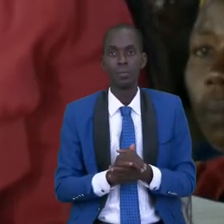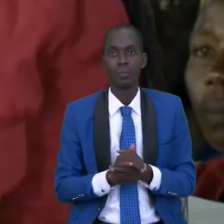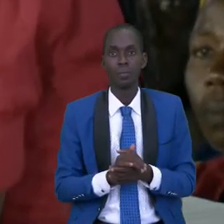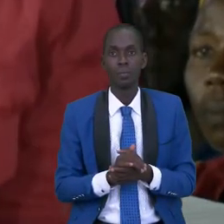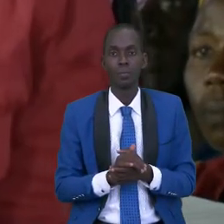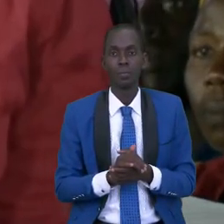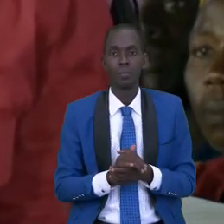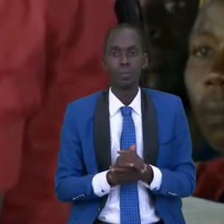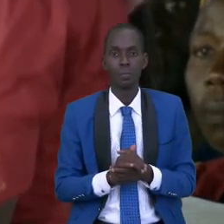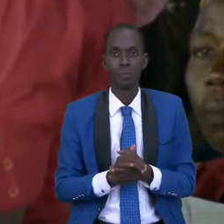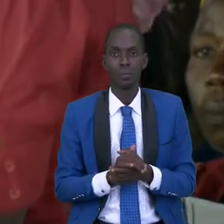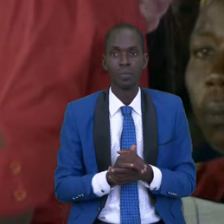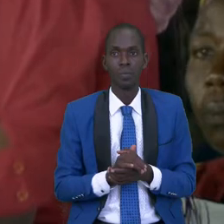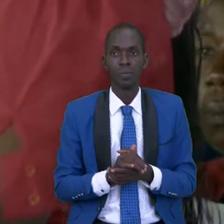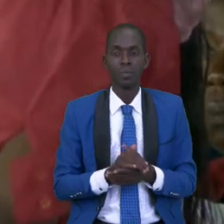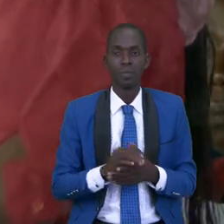Barkin Sale.